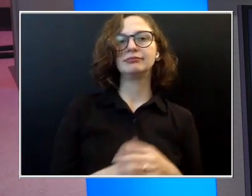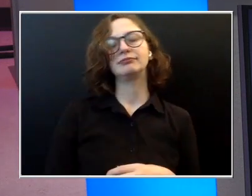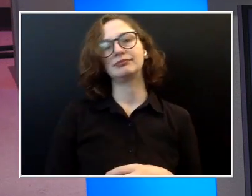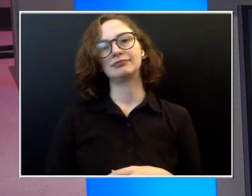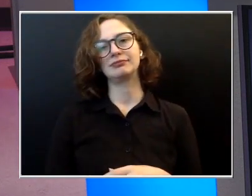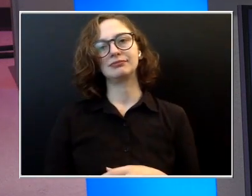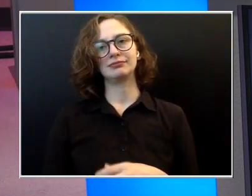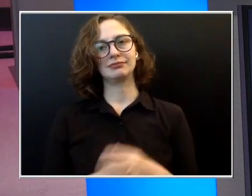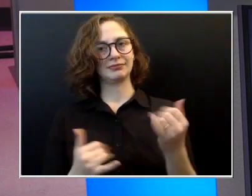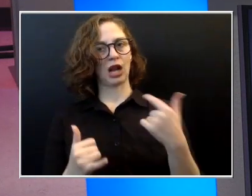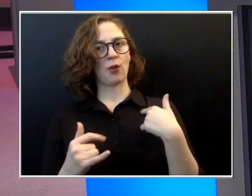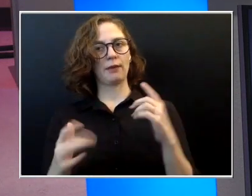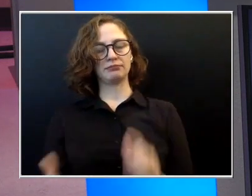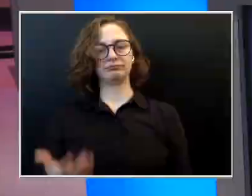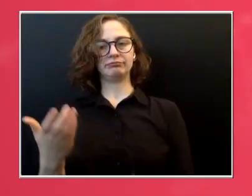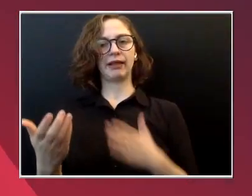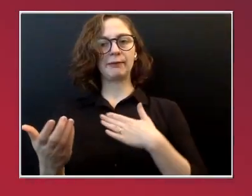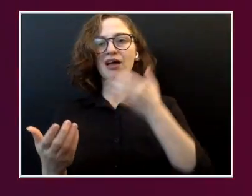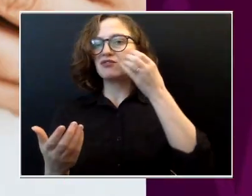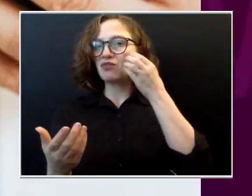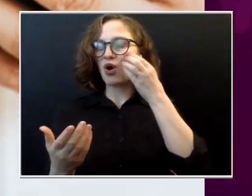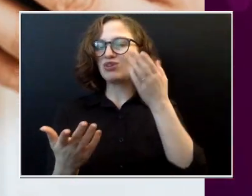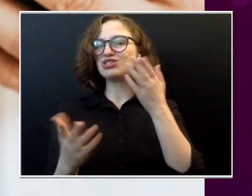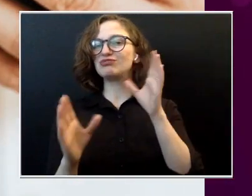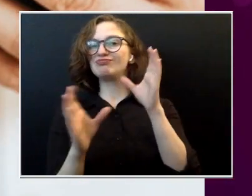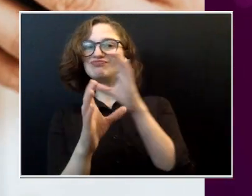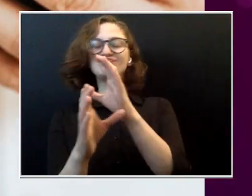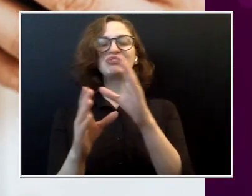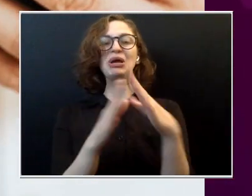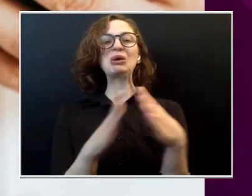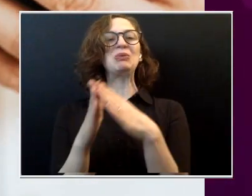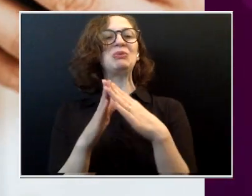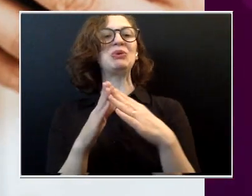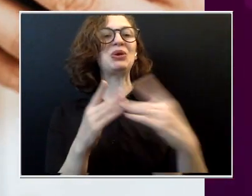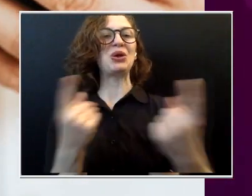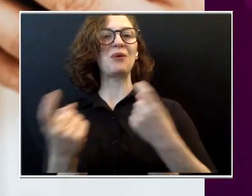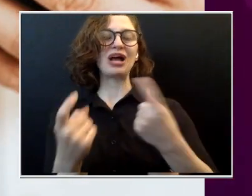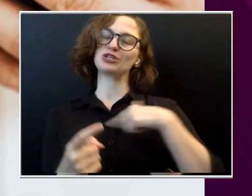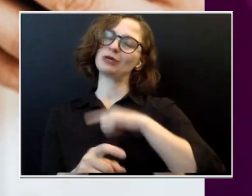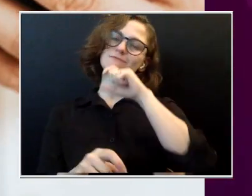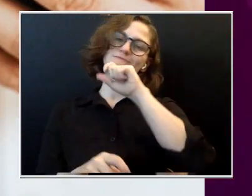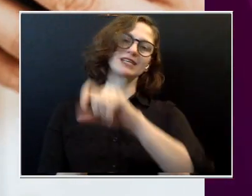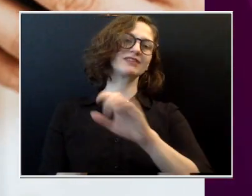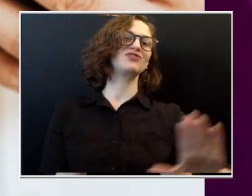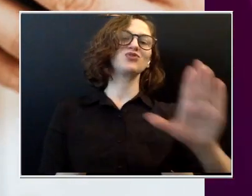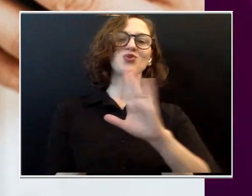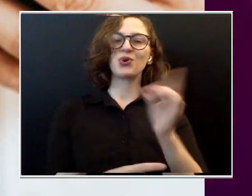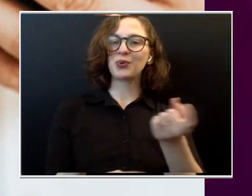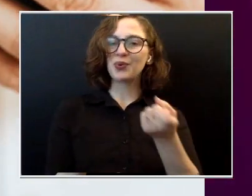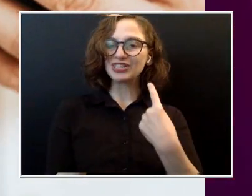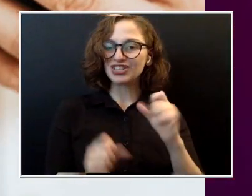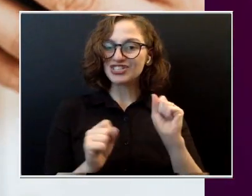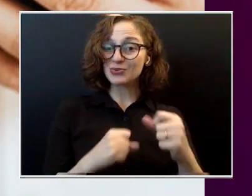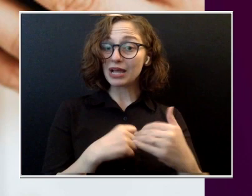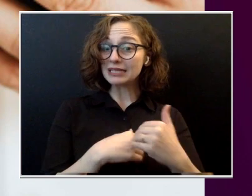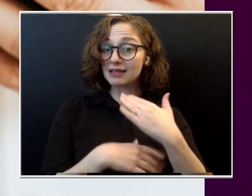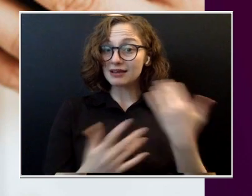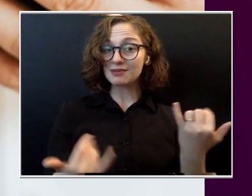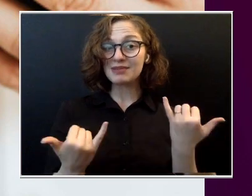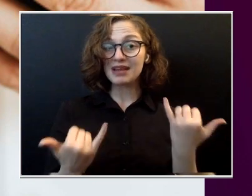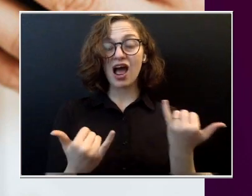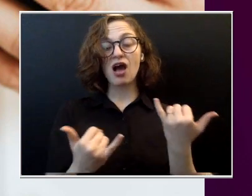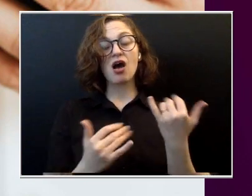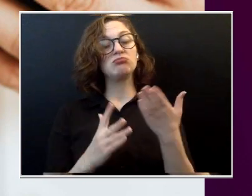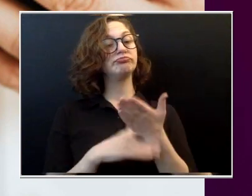some community questions, because we love when we get questions sent in from our viewers, and you can send them to us in real time on YouTube, Facebook, the